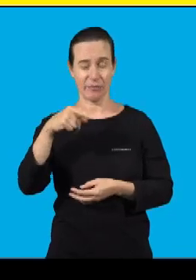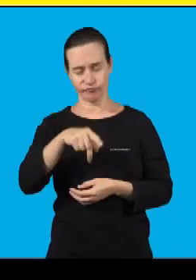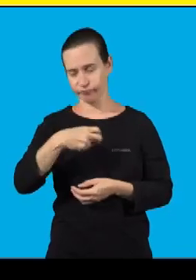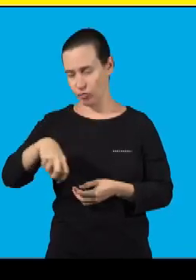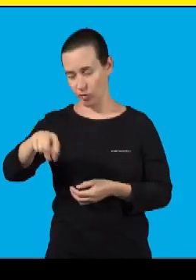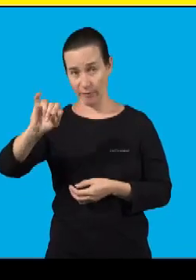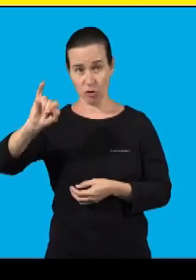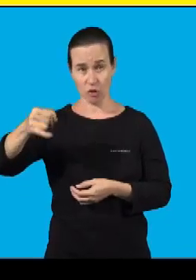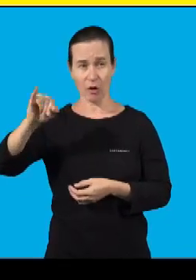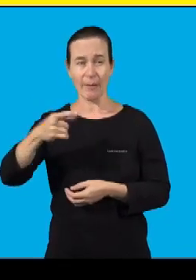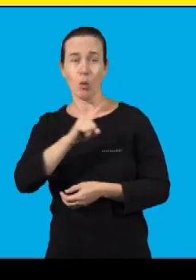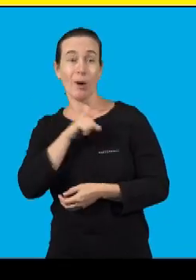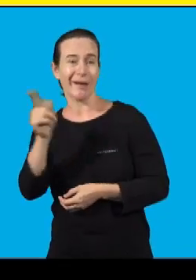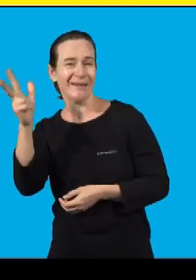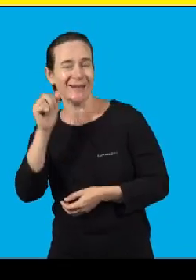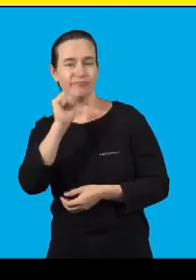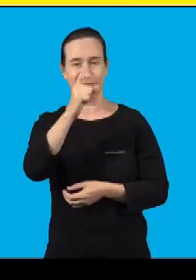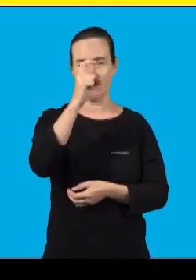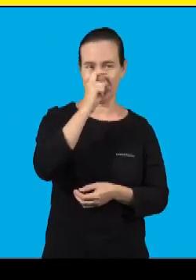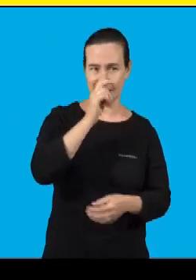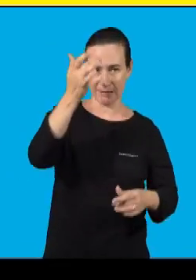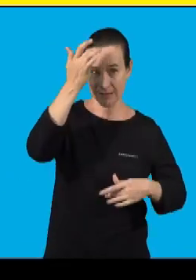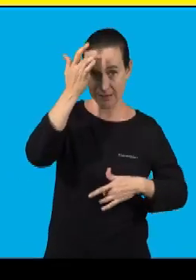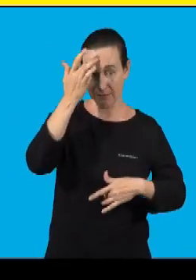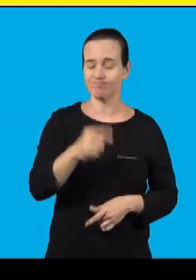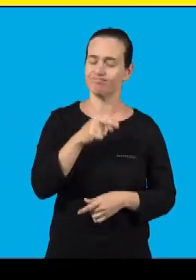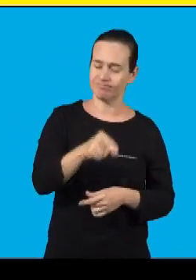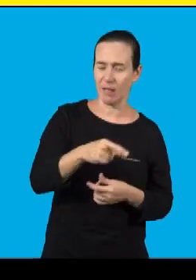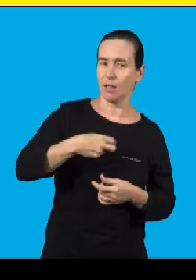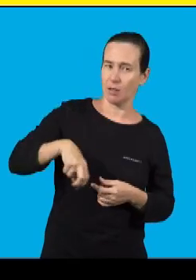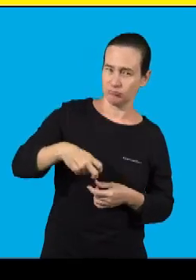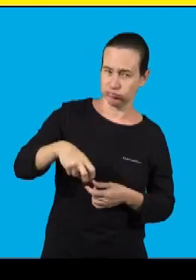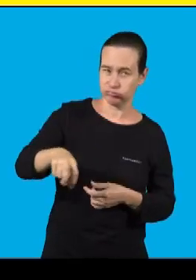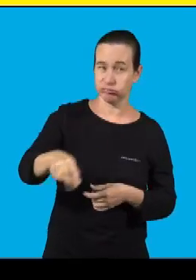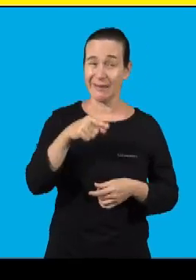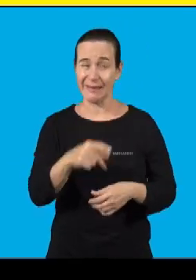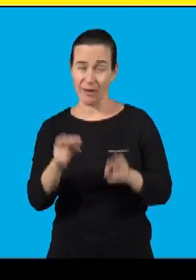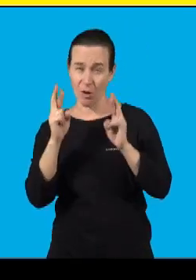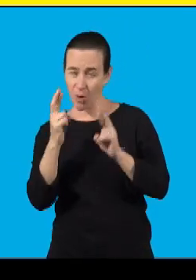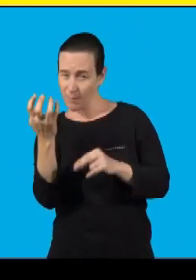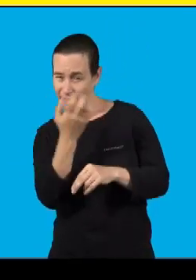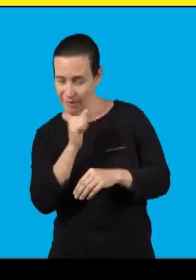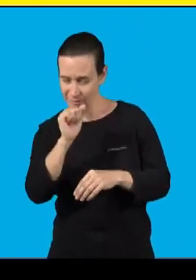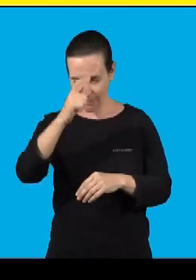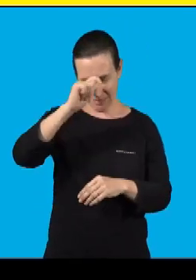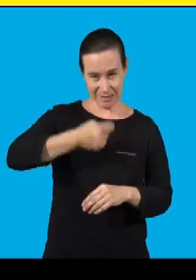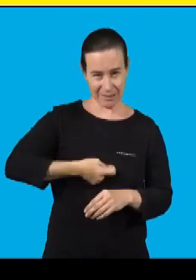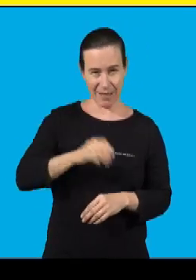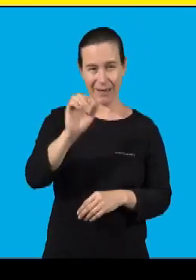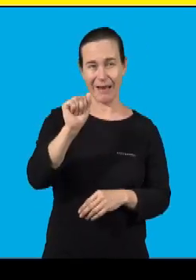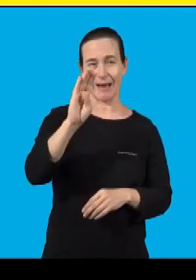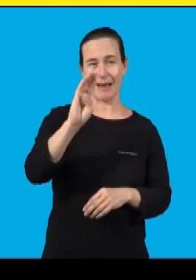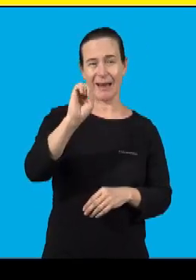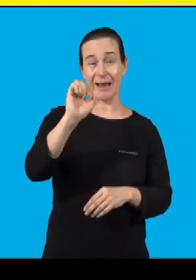receiving a letter about his sister Gertrude's illness. All right, Khumalo undertakes the journey, also hoping to find his